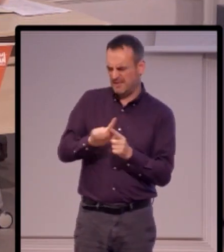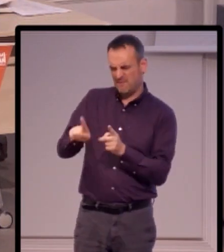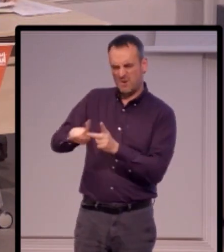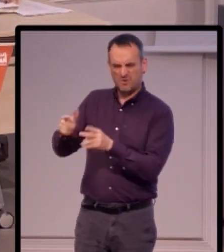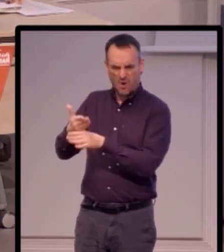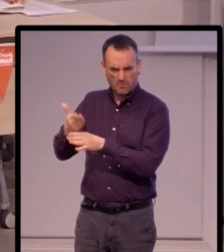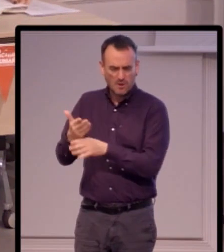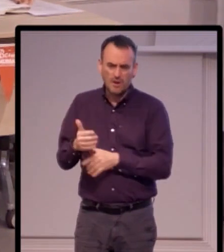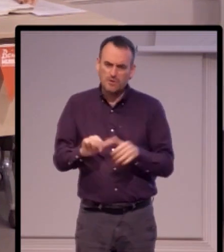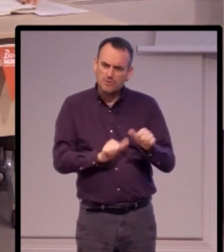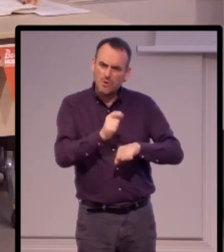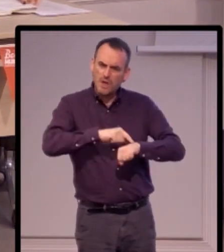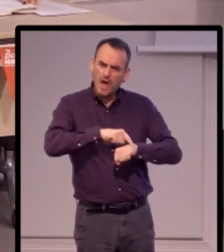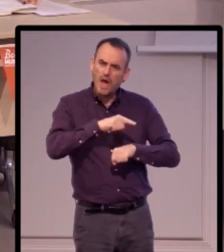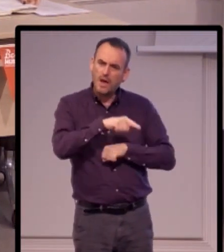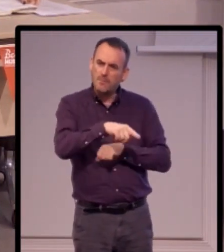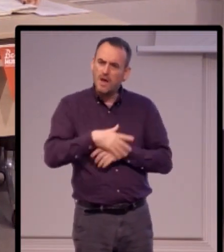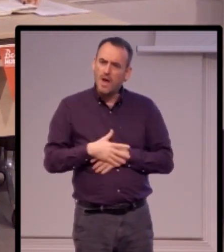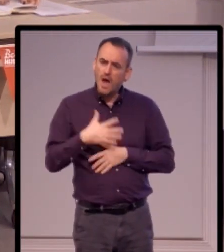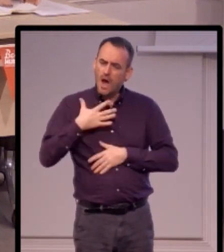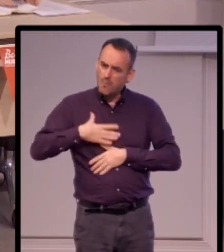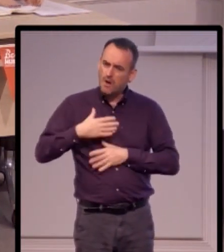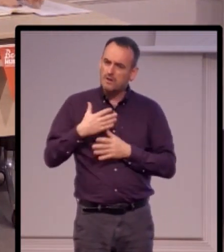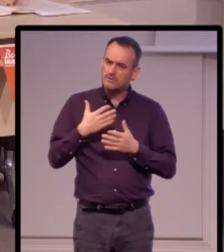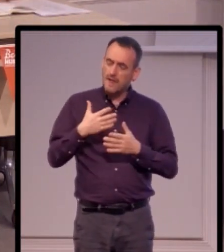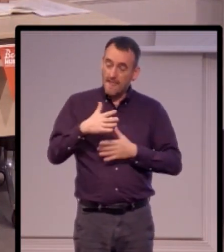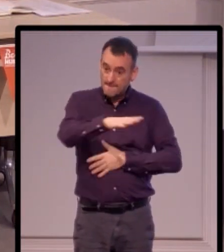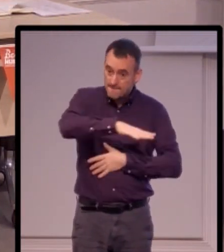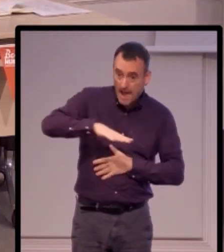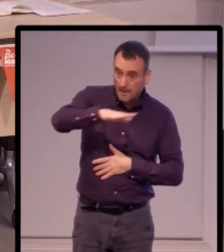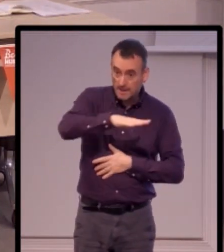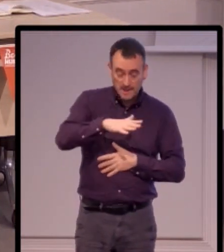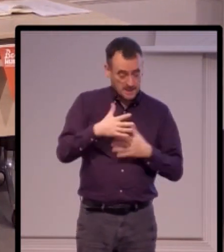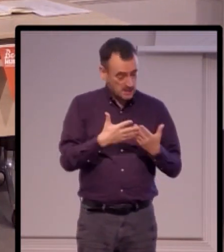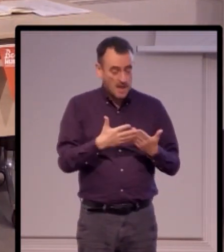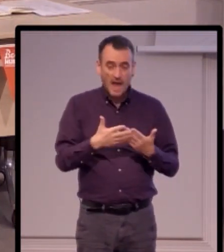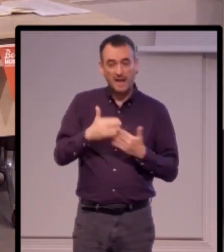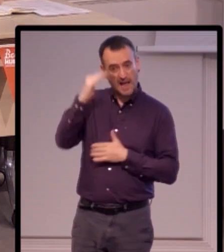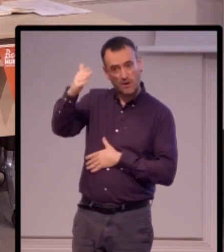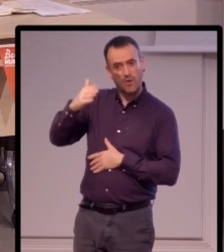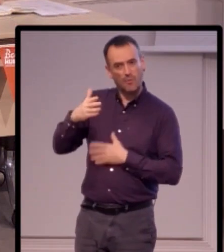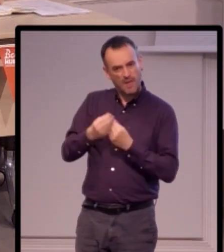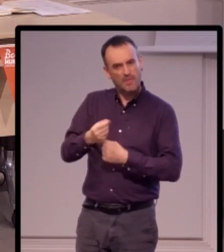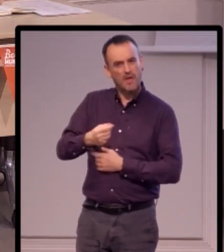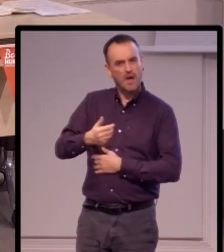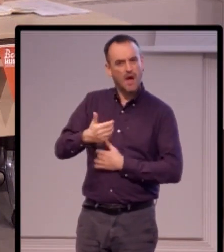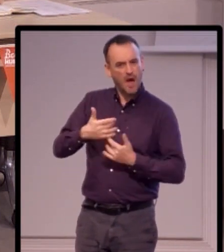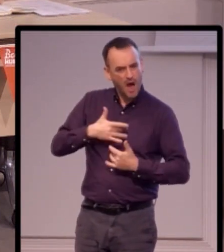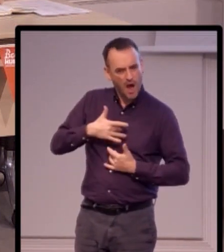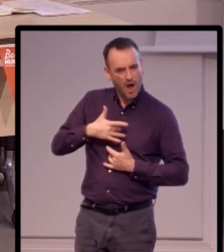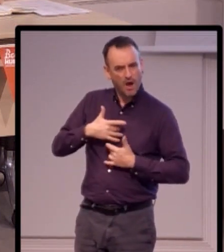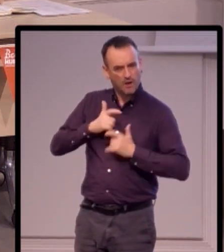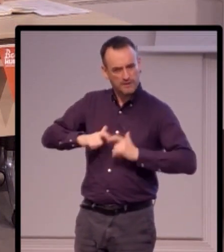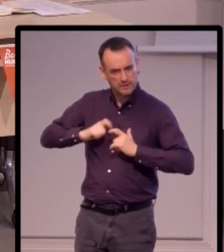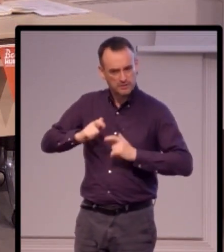worked for a little while with inherited heart conditions, in which I looked after families, in particular families that were experiencing brand